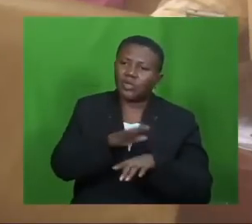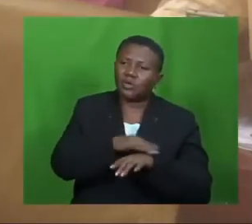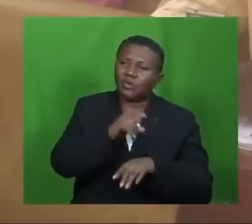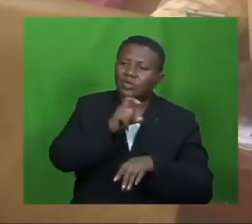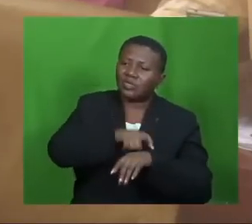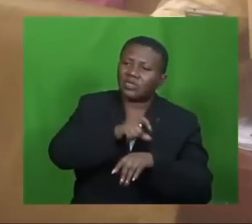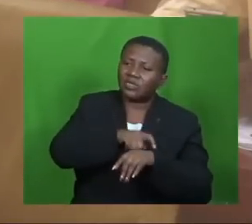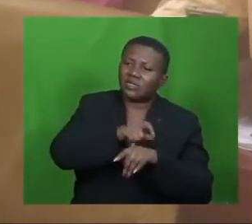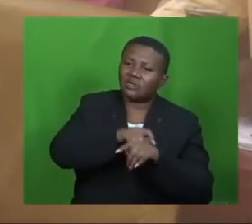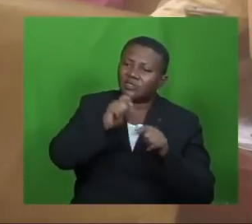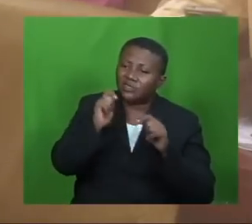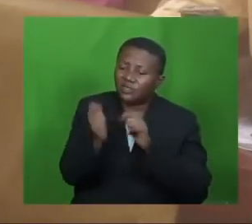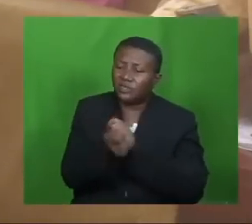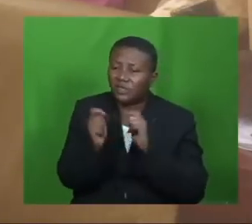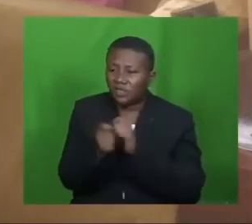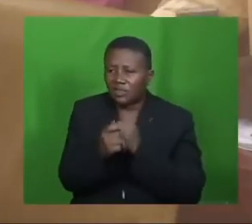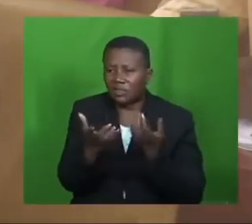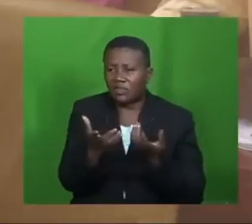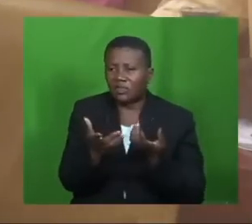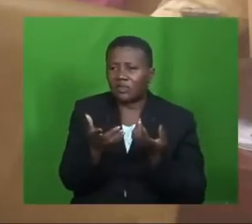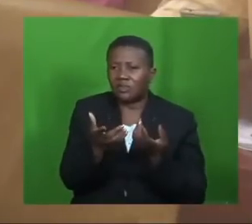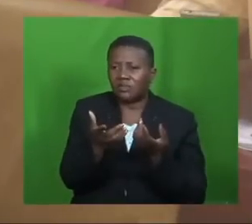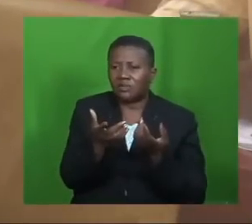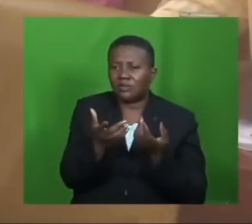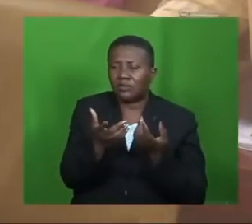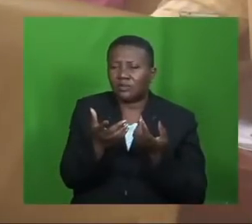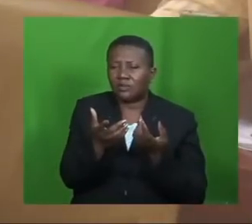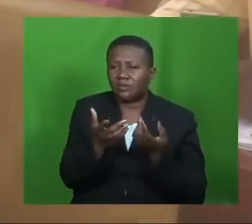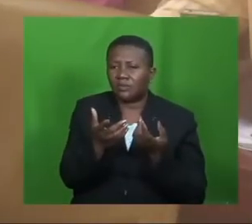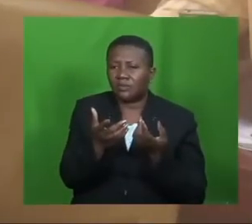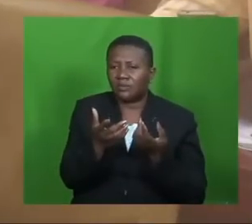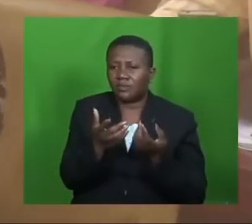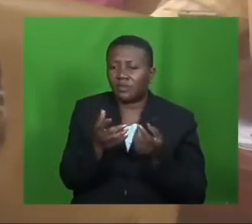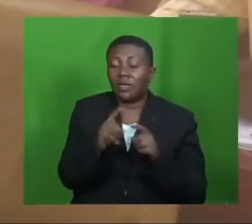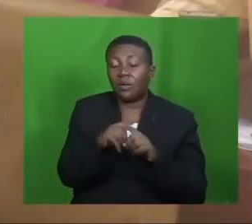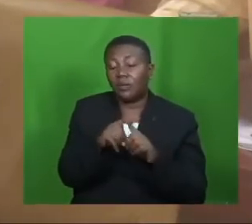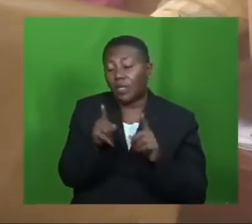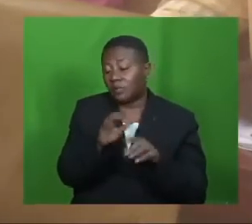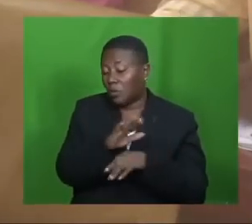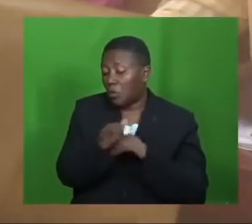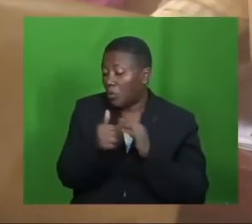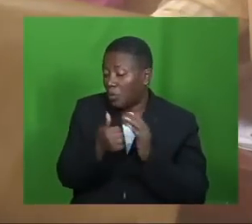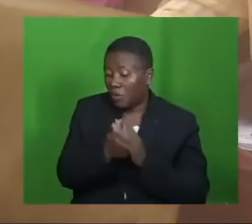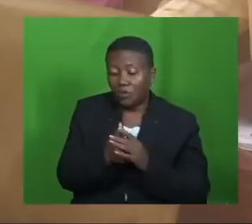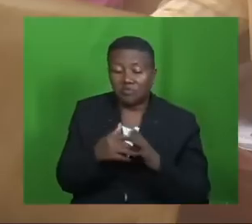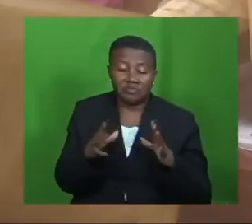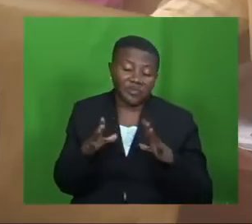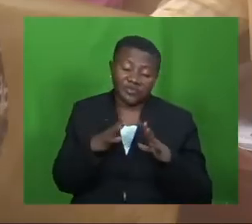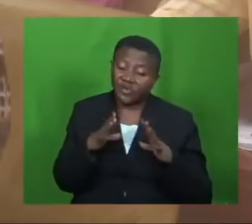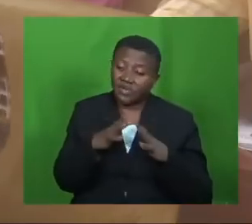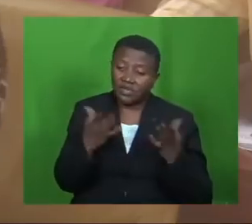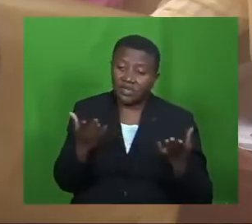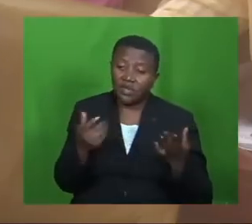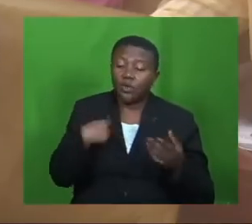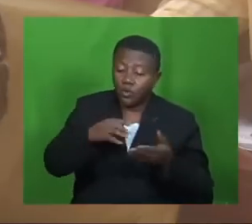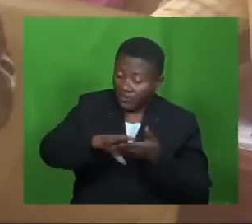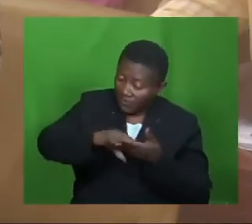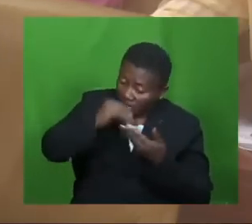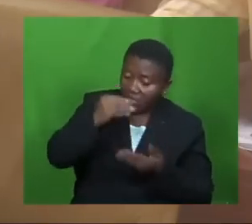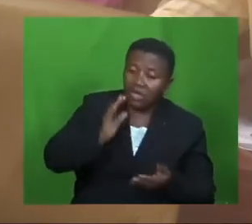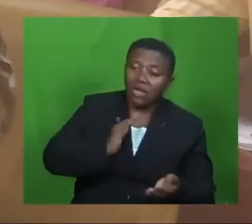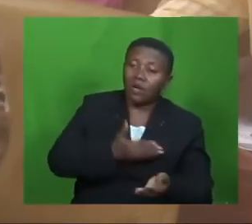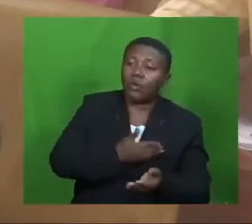to ensure that, to avert what we went through. But then, all said and done, I'm sure there are lessons being learned,